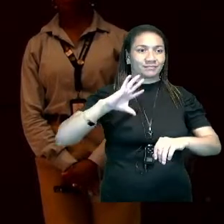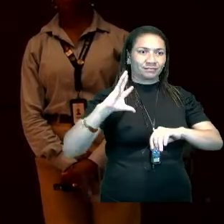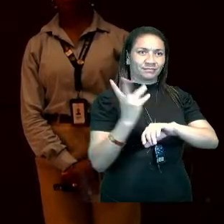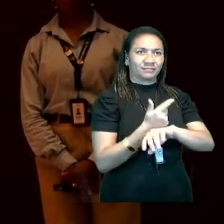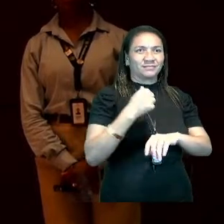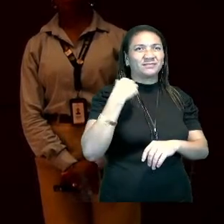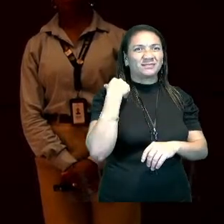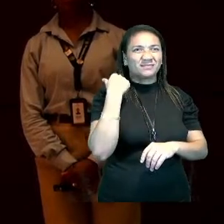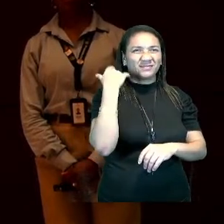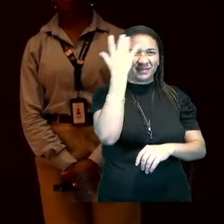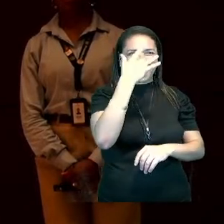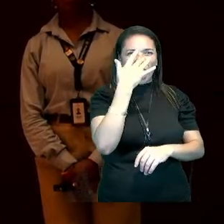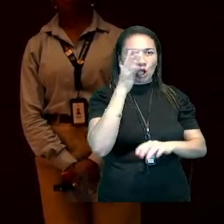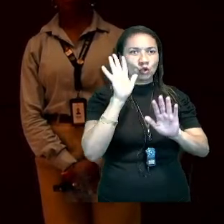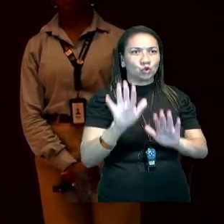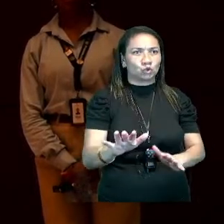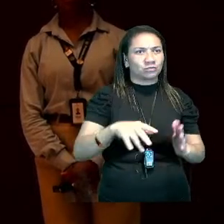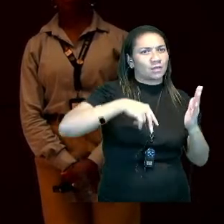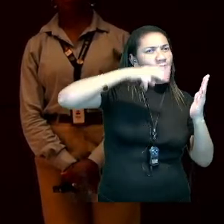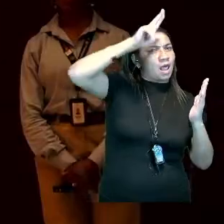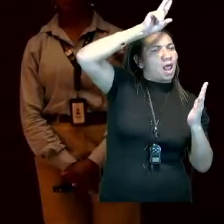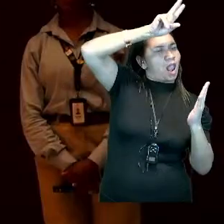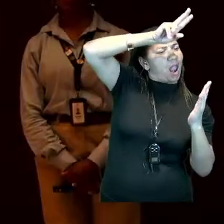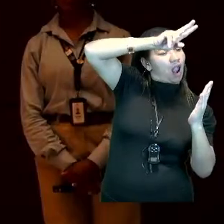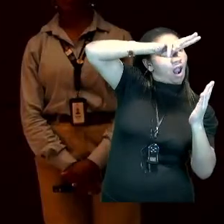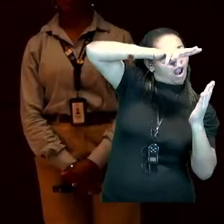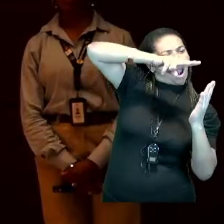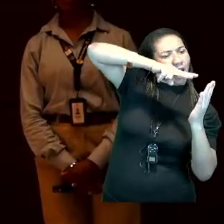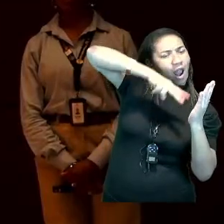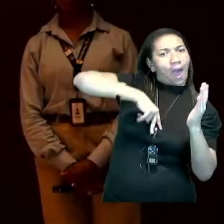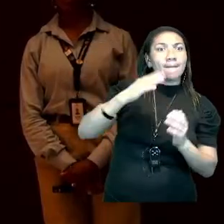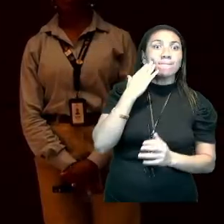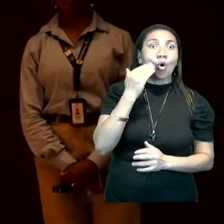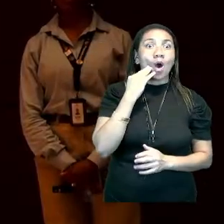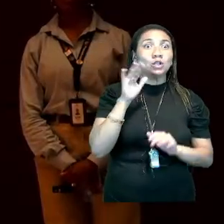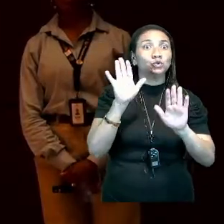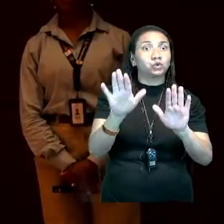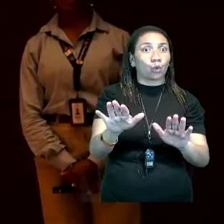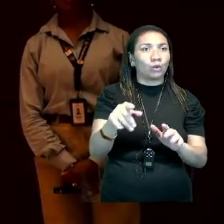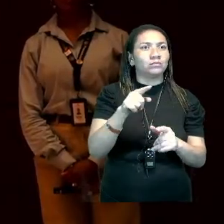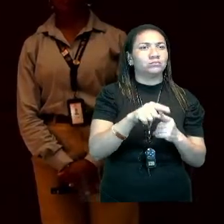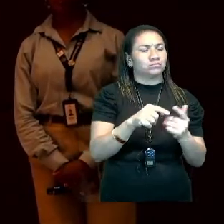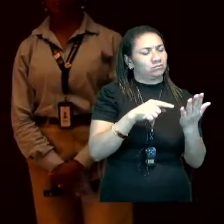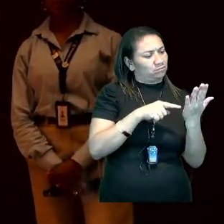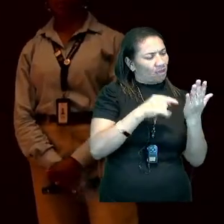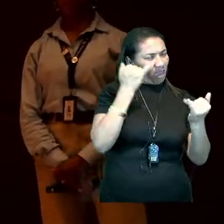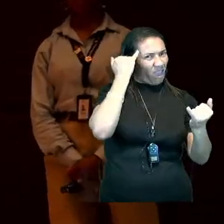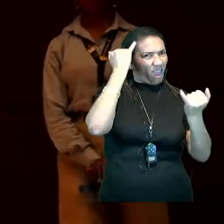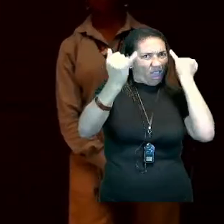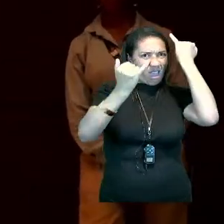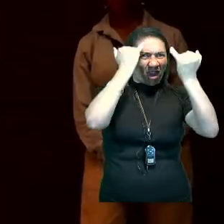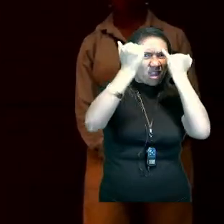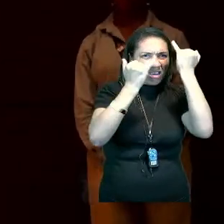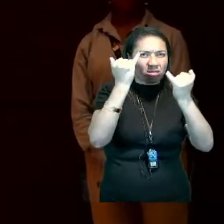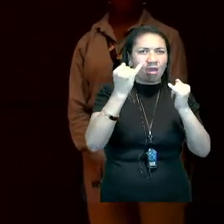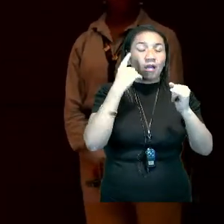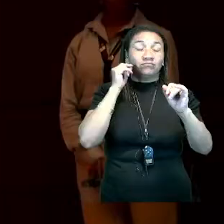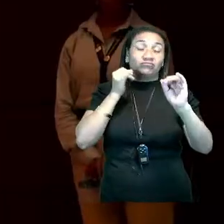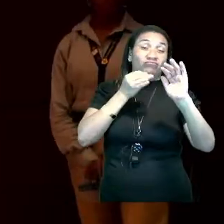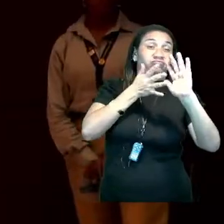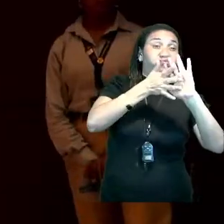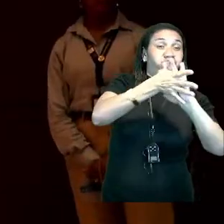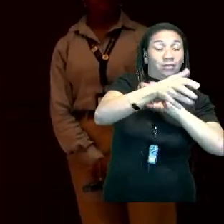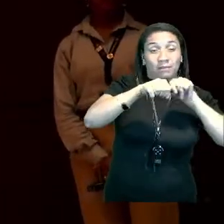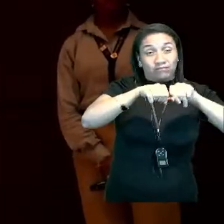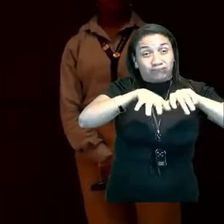the process of Black activism, I had the chance of reading what she wrote and to think through the ideas that she